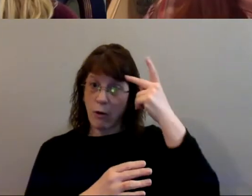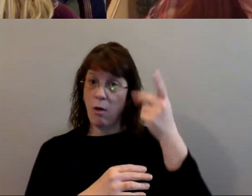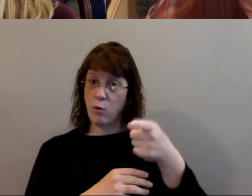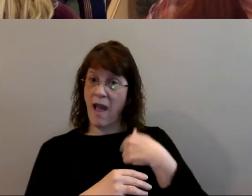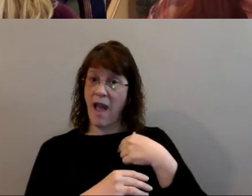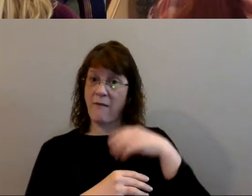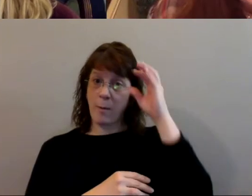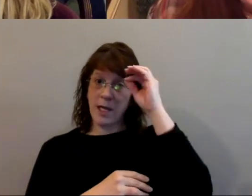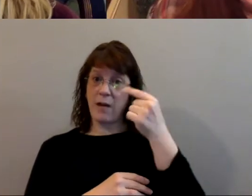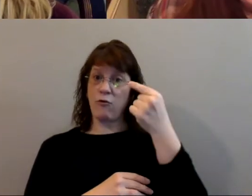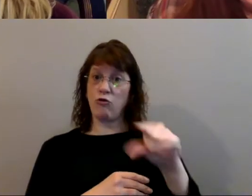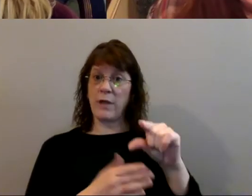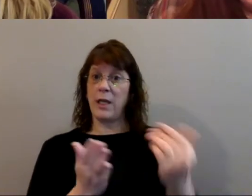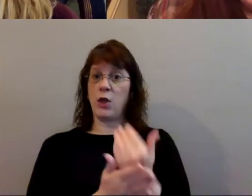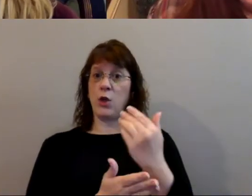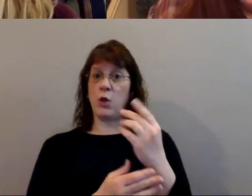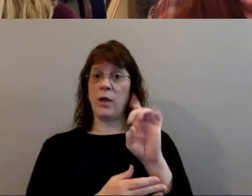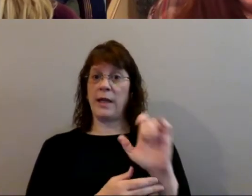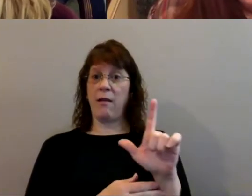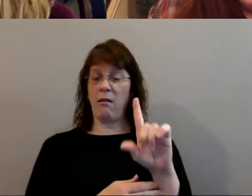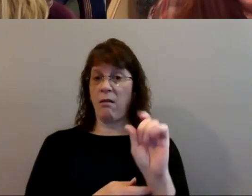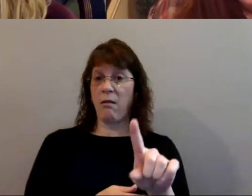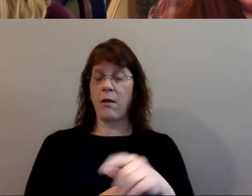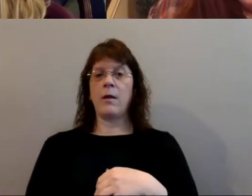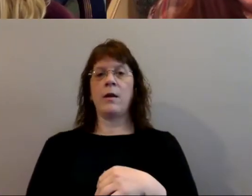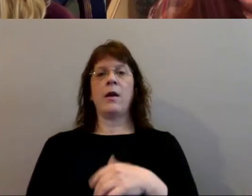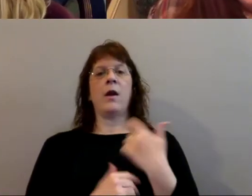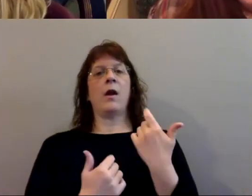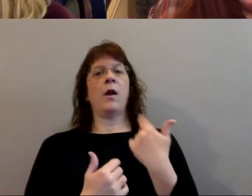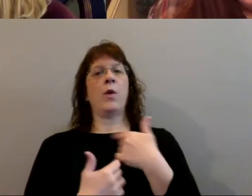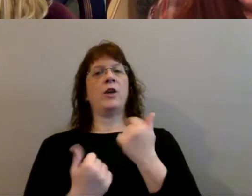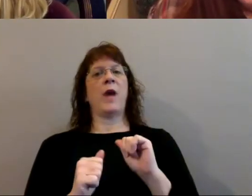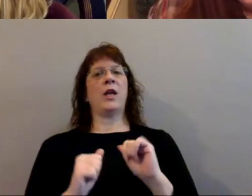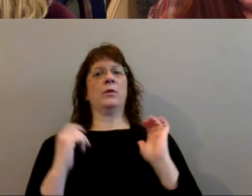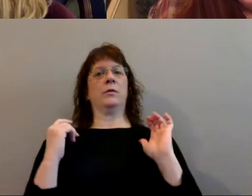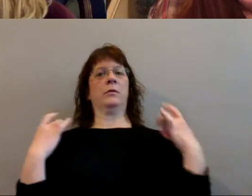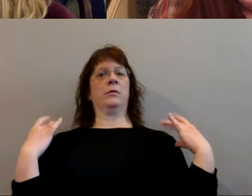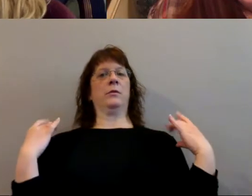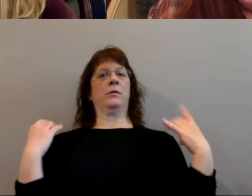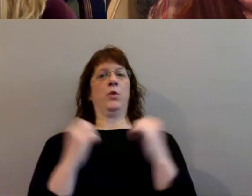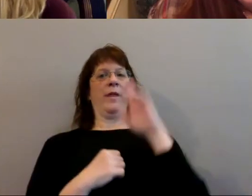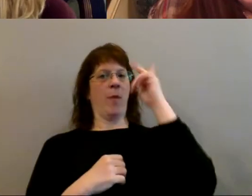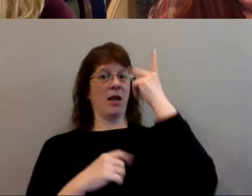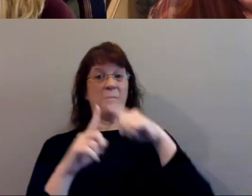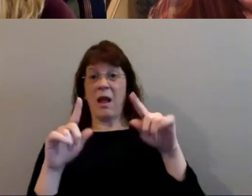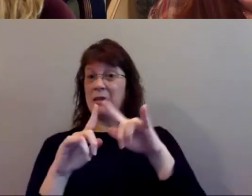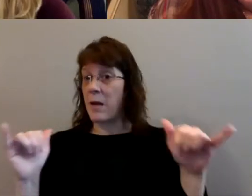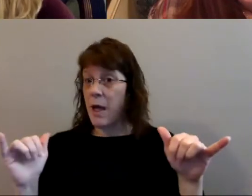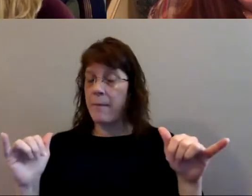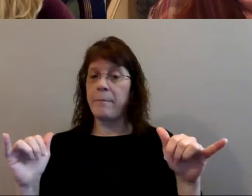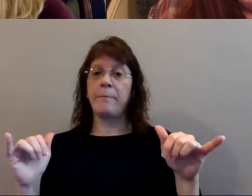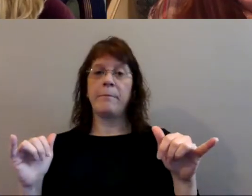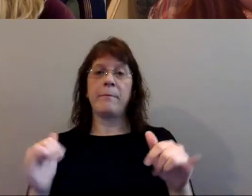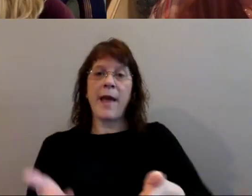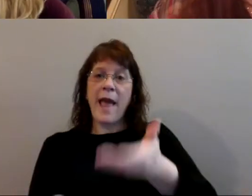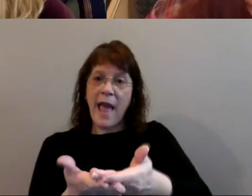New Deal? So we try to stay out of politics, but at the same time, like,